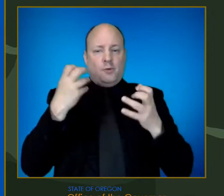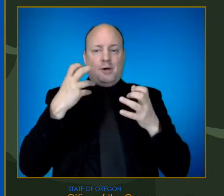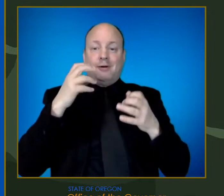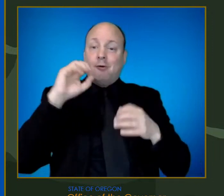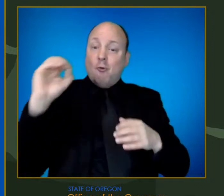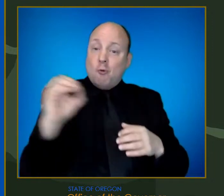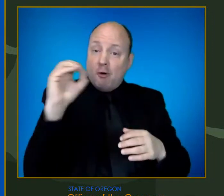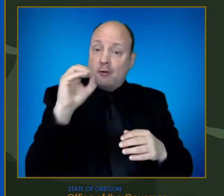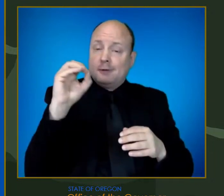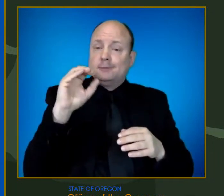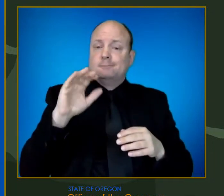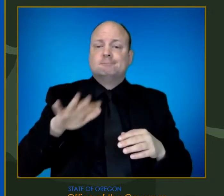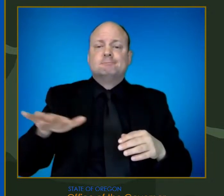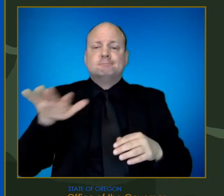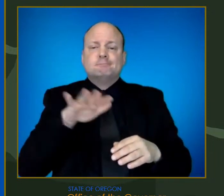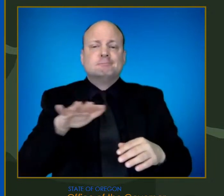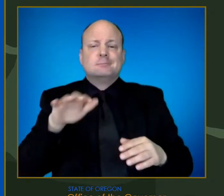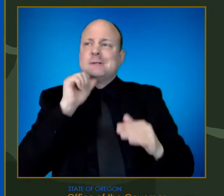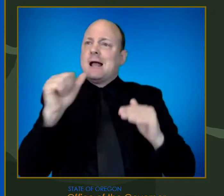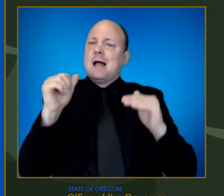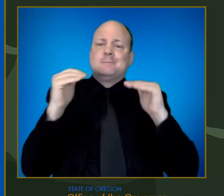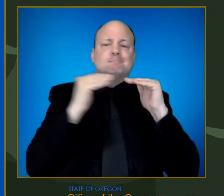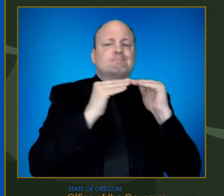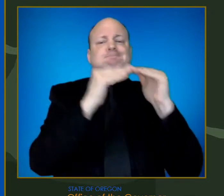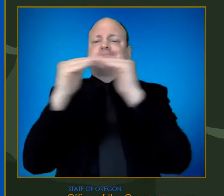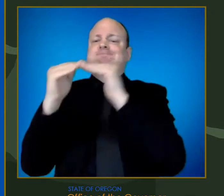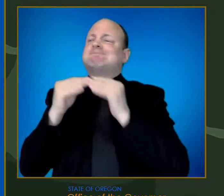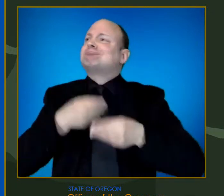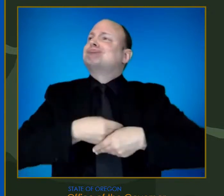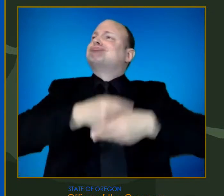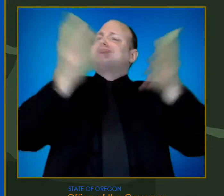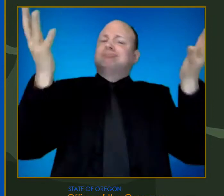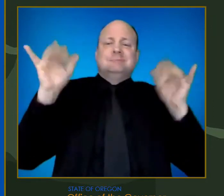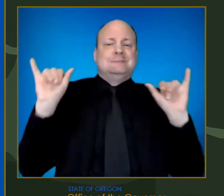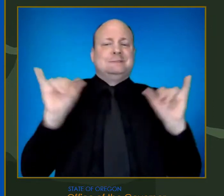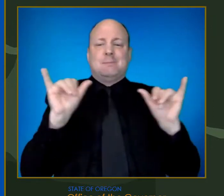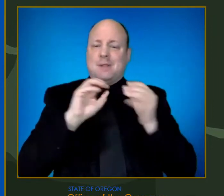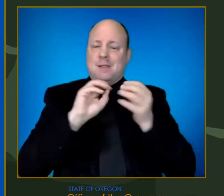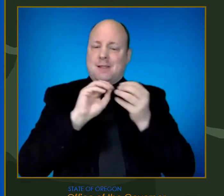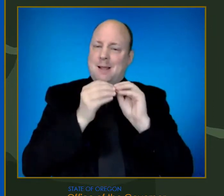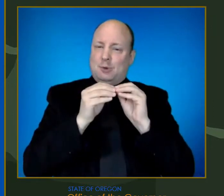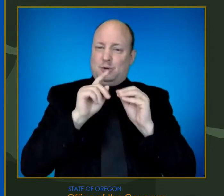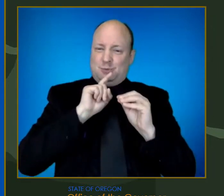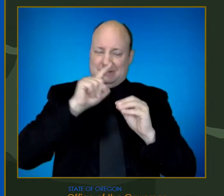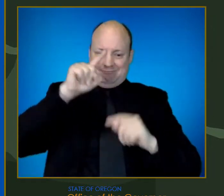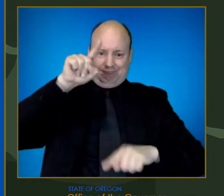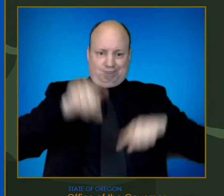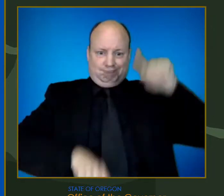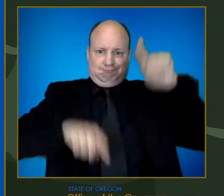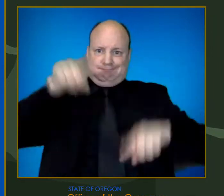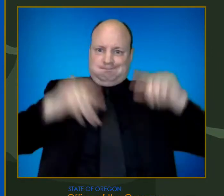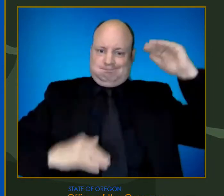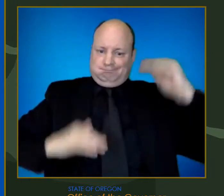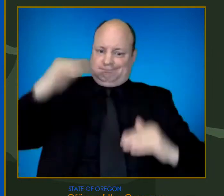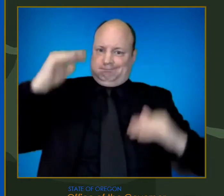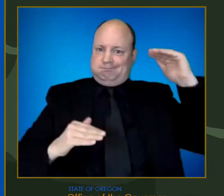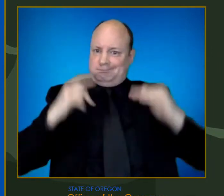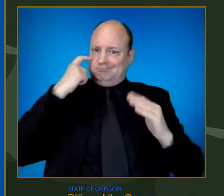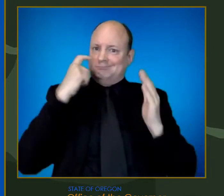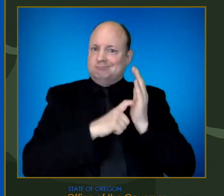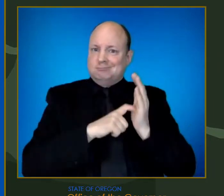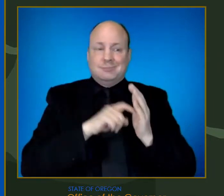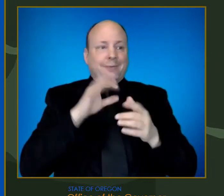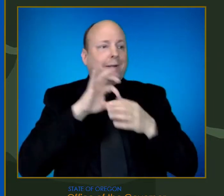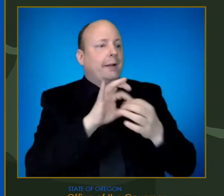as equitably as they need to be. The numbers are stark and clear. For too many people, race and income are predictors